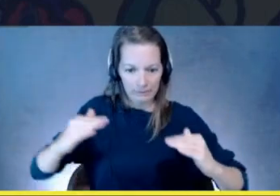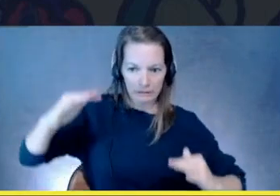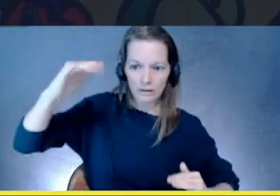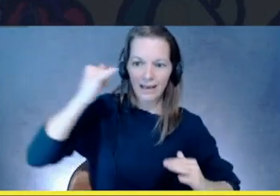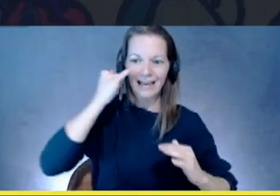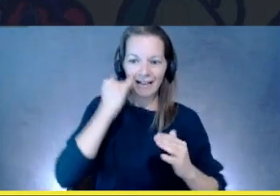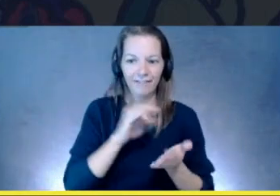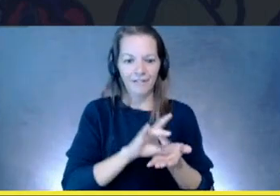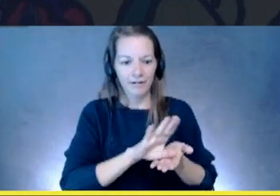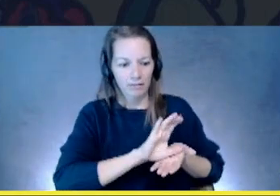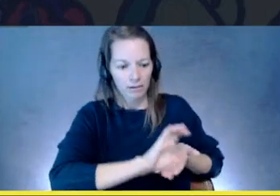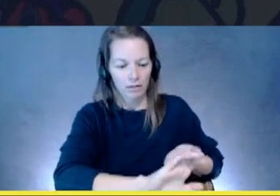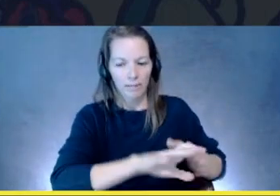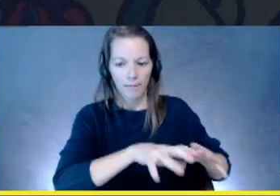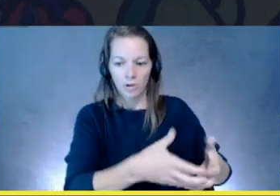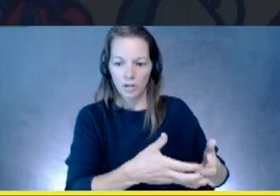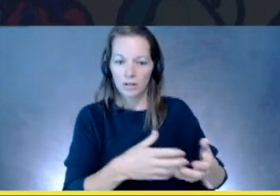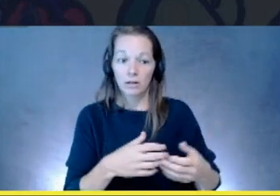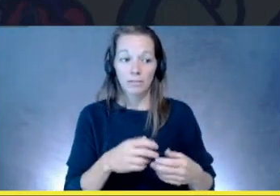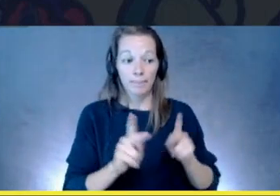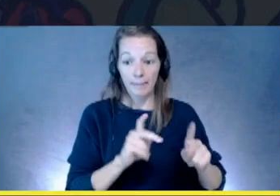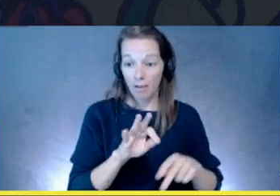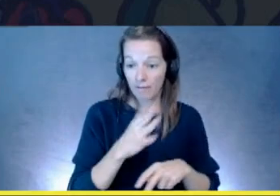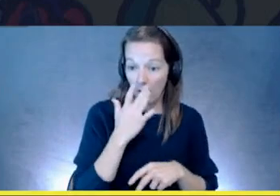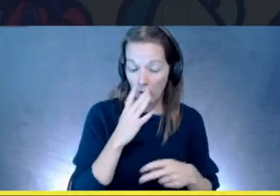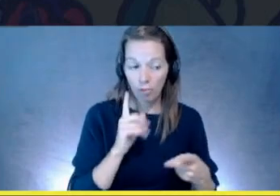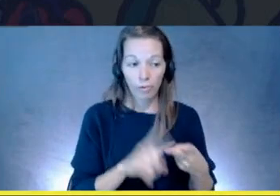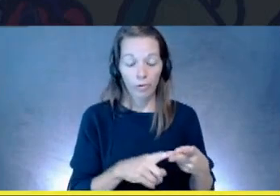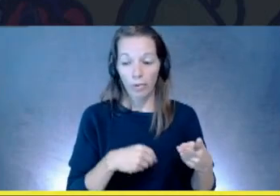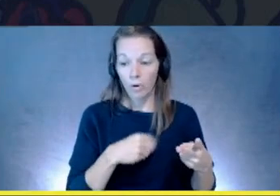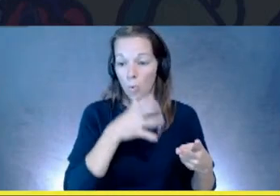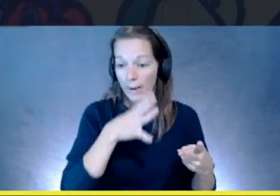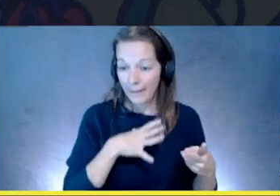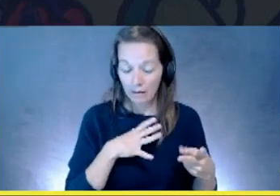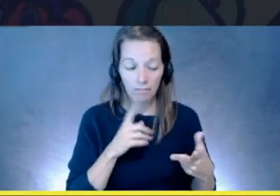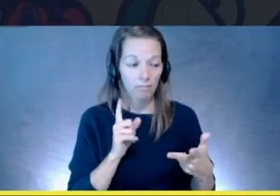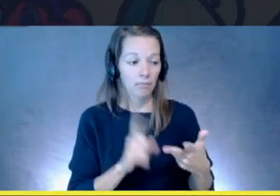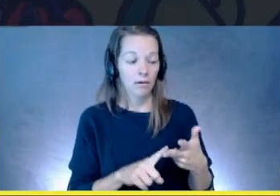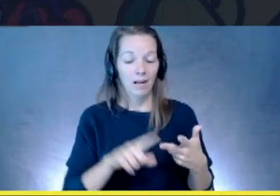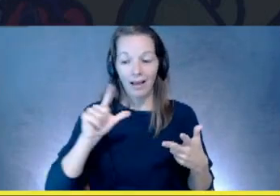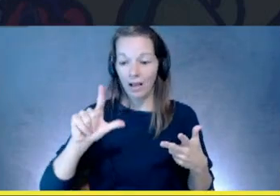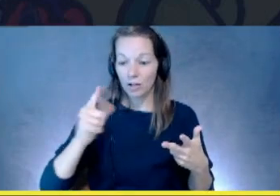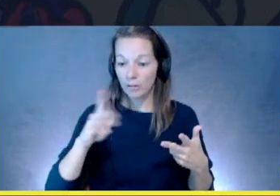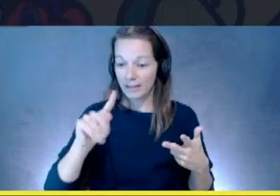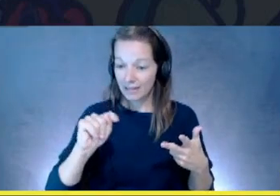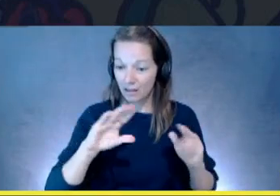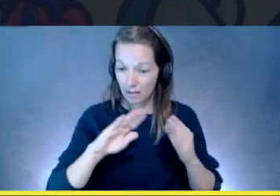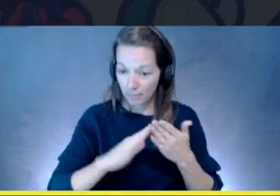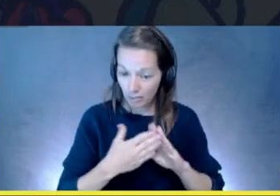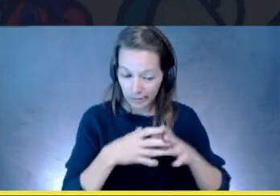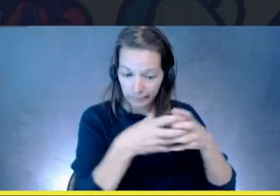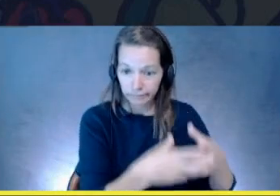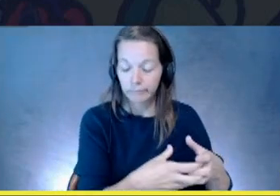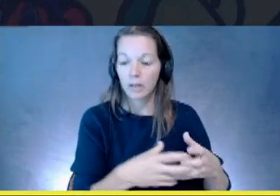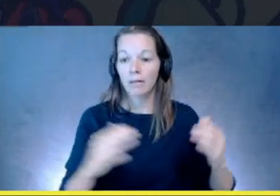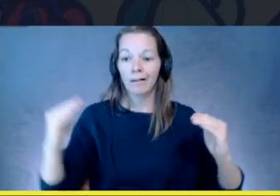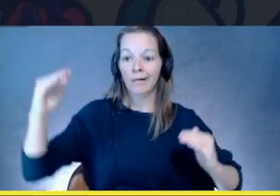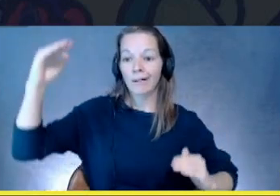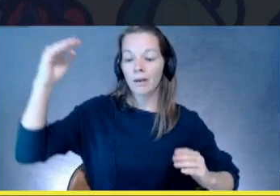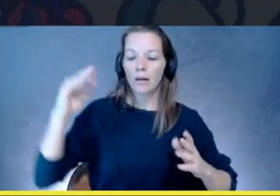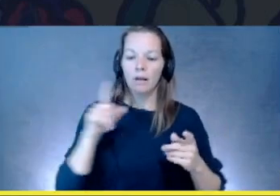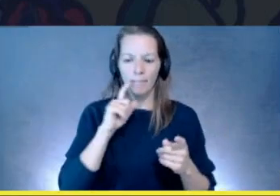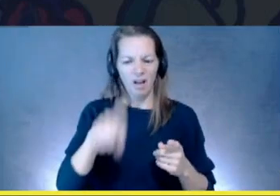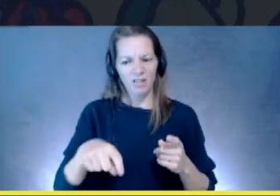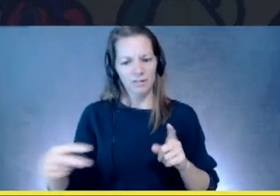of color, women, and members of the LGBT community. And it is important to view policy through a disability justice lens,